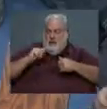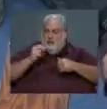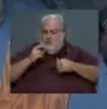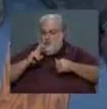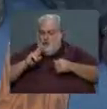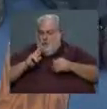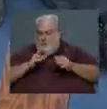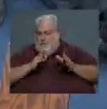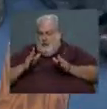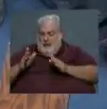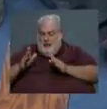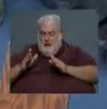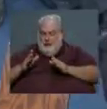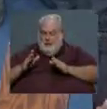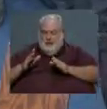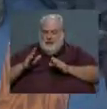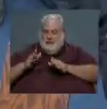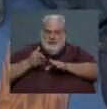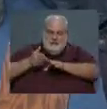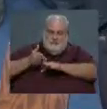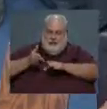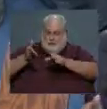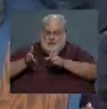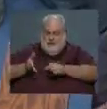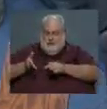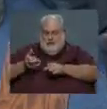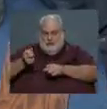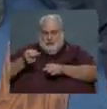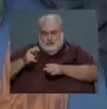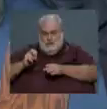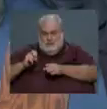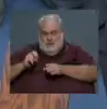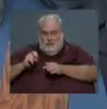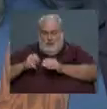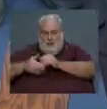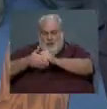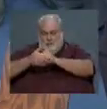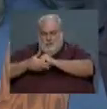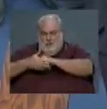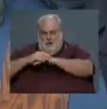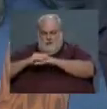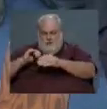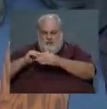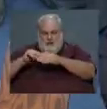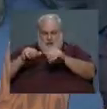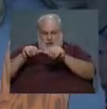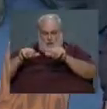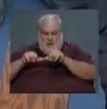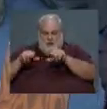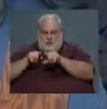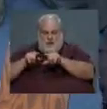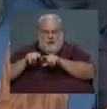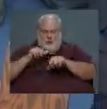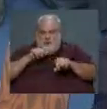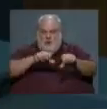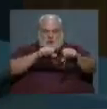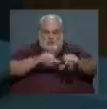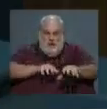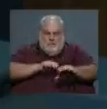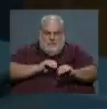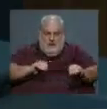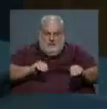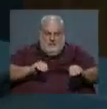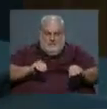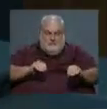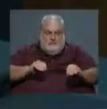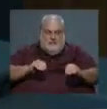that works with us, Tia Mitchell, and so she helps to cover a lot of those different areas and make sure that we're not dropping anything. I was going to suggest